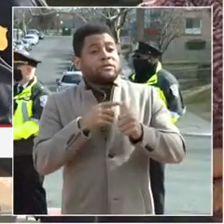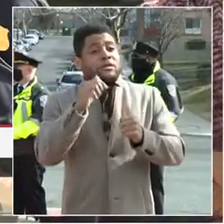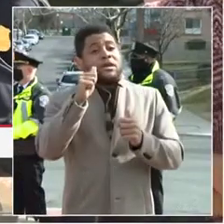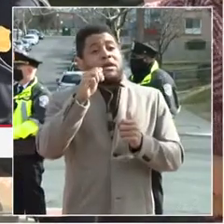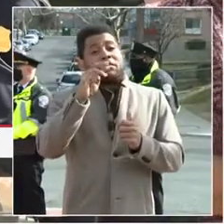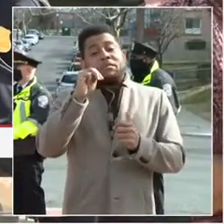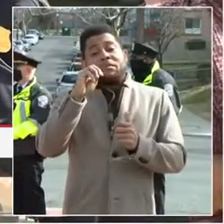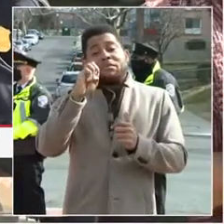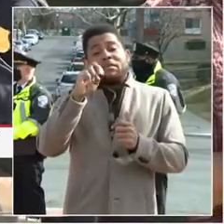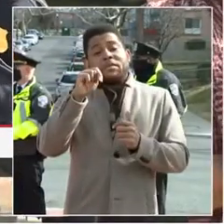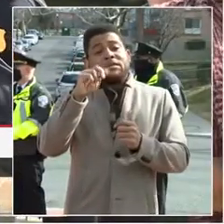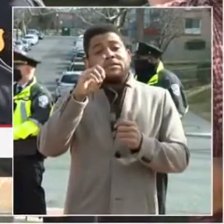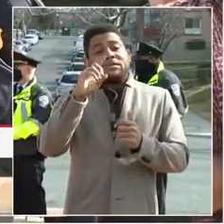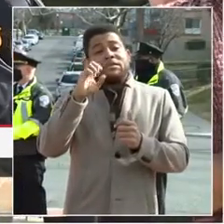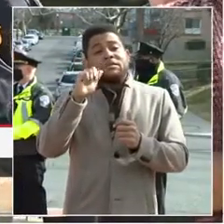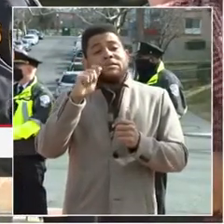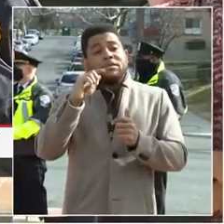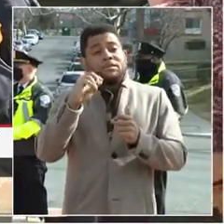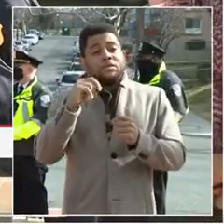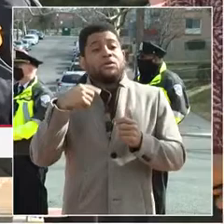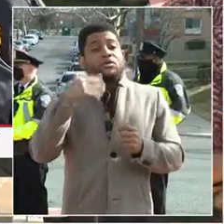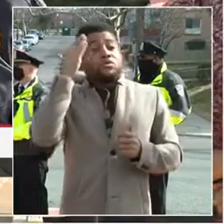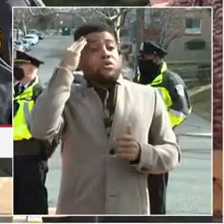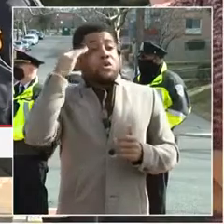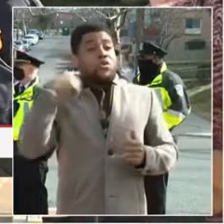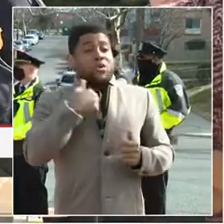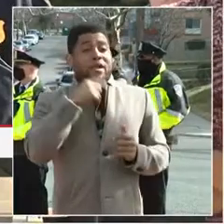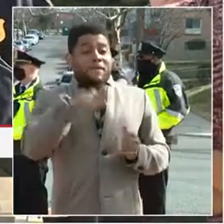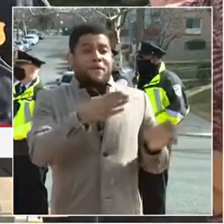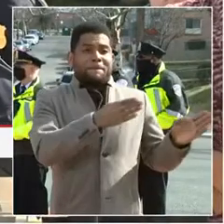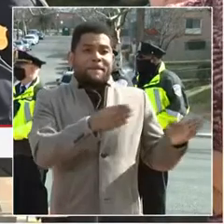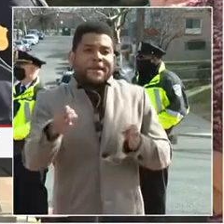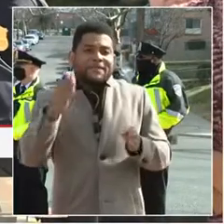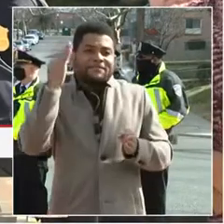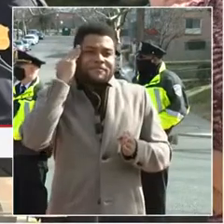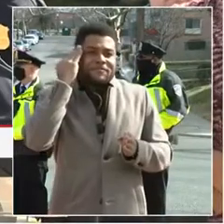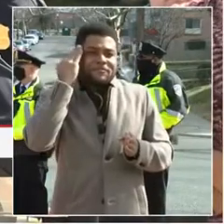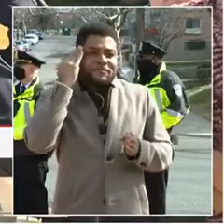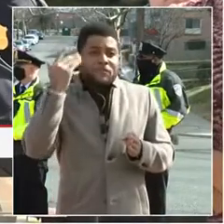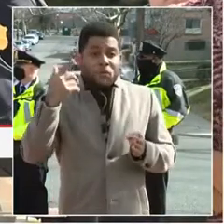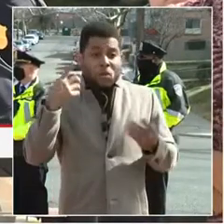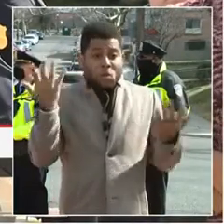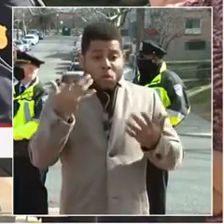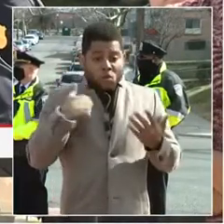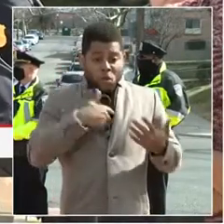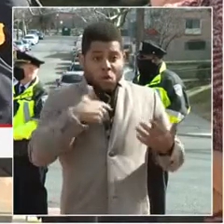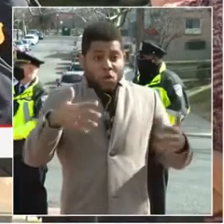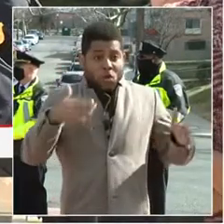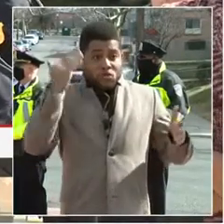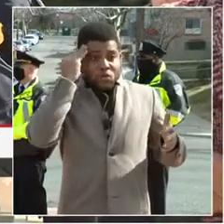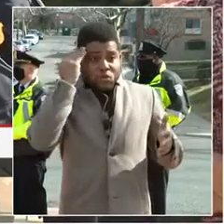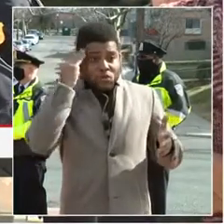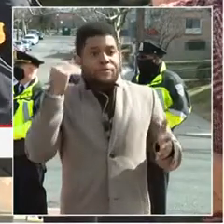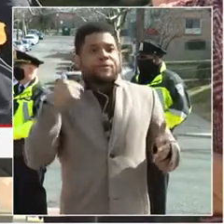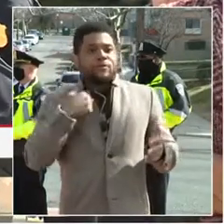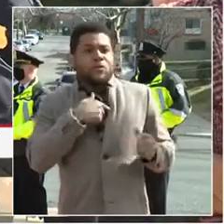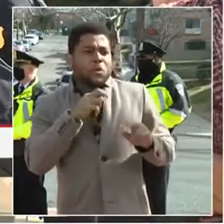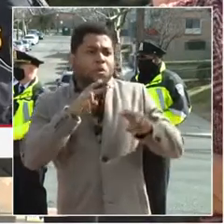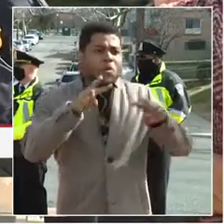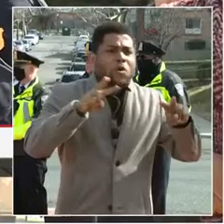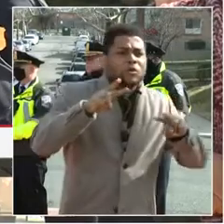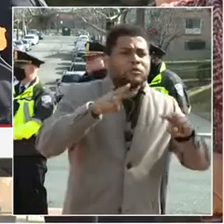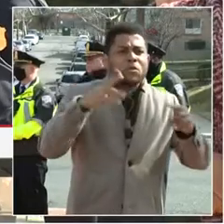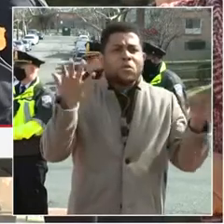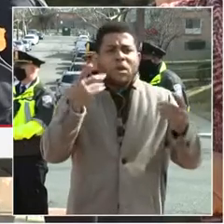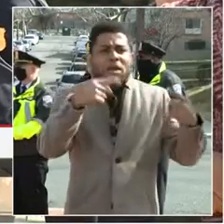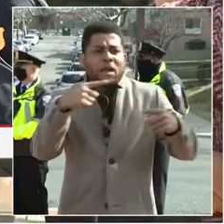have to be in a posture of preparedness for the information that we know. Obviously, we follow the trends around the country, just